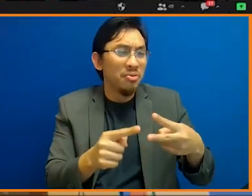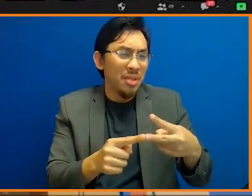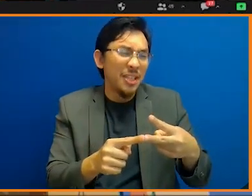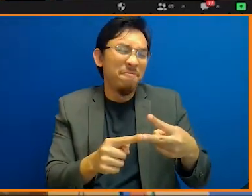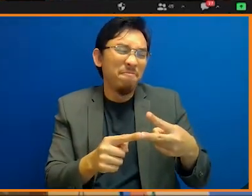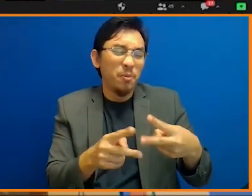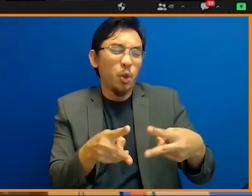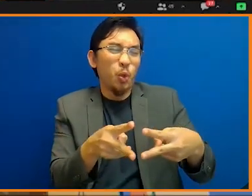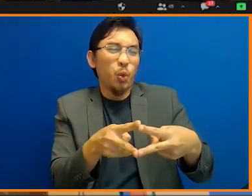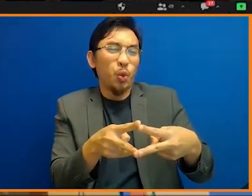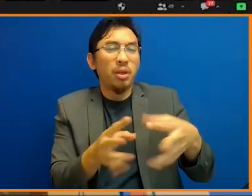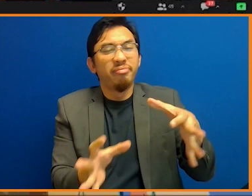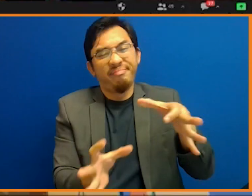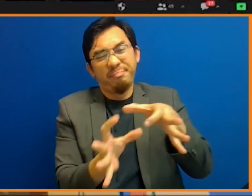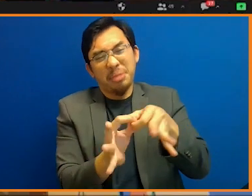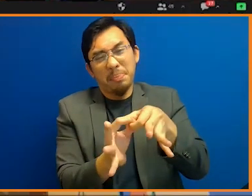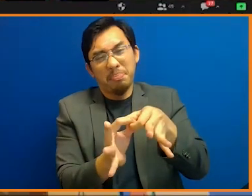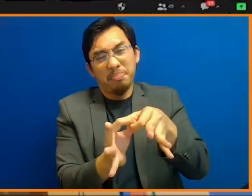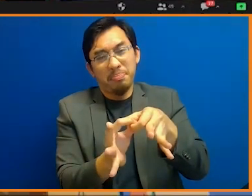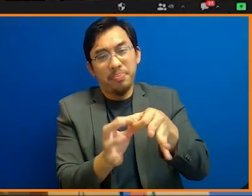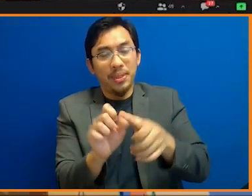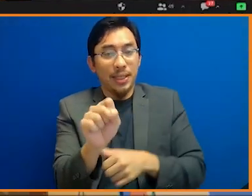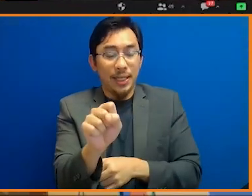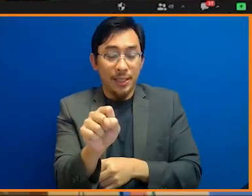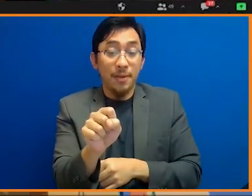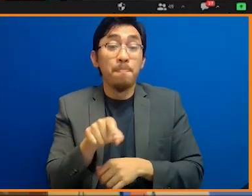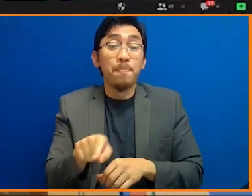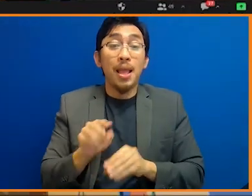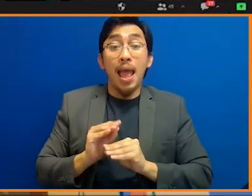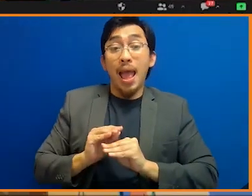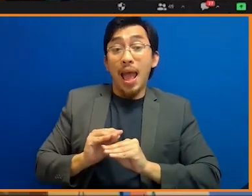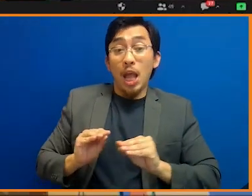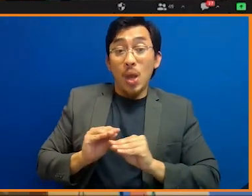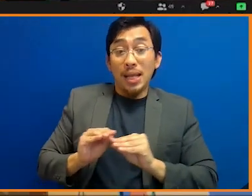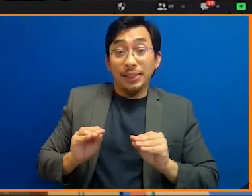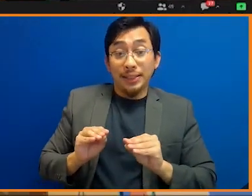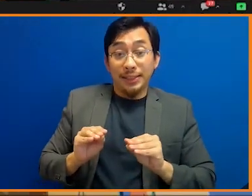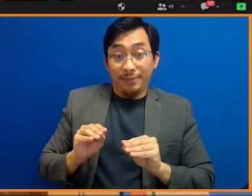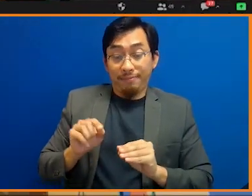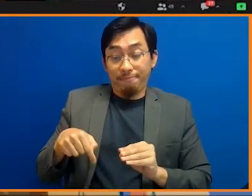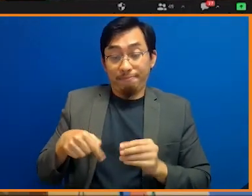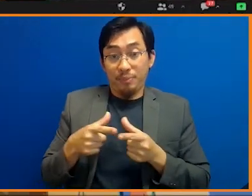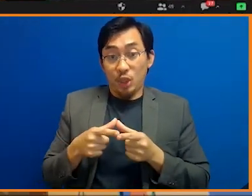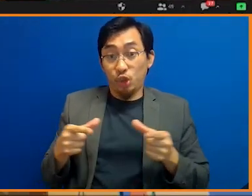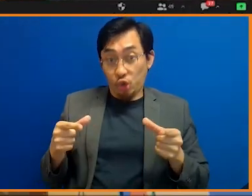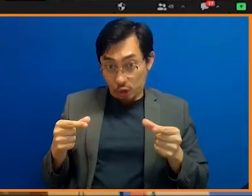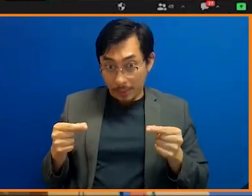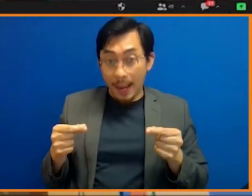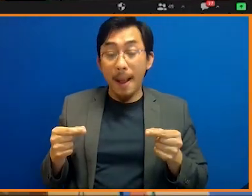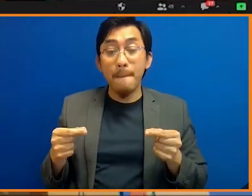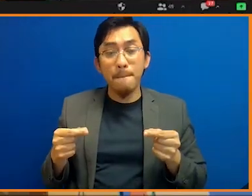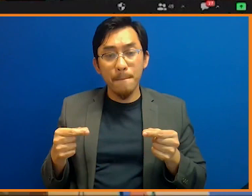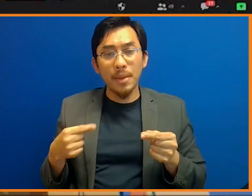first and second question is kind of linked together, right? I mean, yeah, for the education. Well, still in Japan,